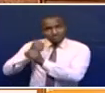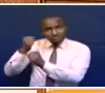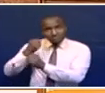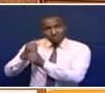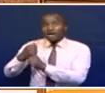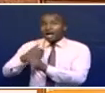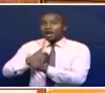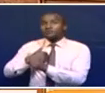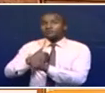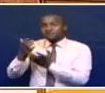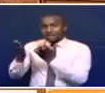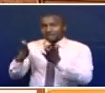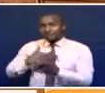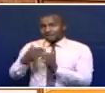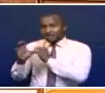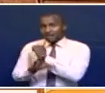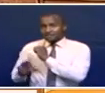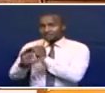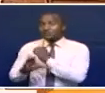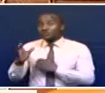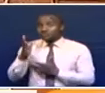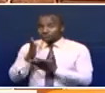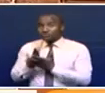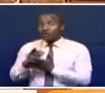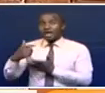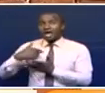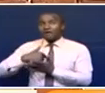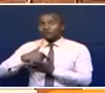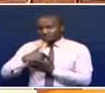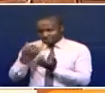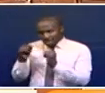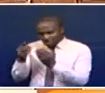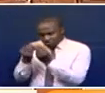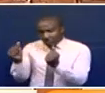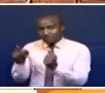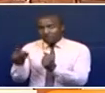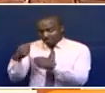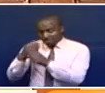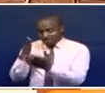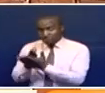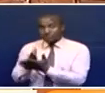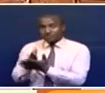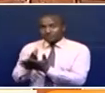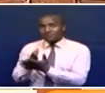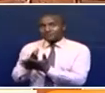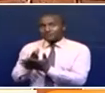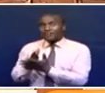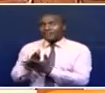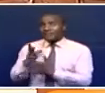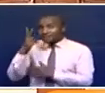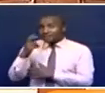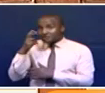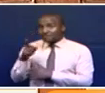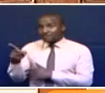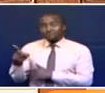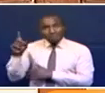doing duty for my country. I was actually standing in the gap to make sure that the suspects received a